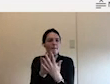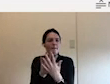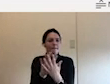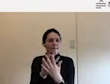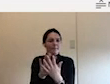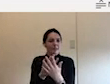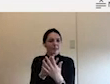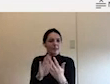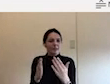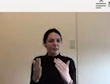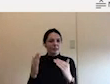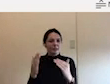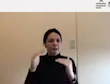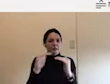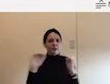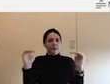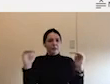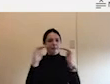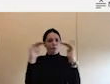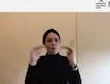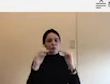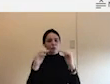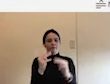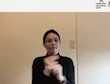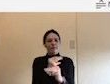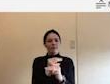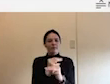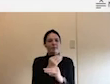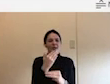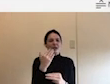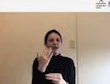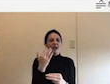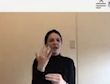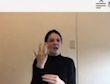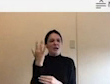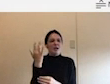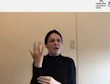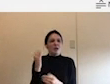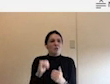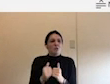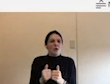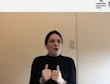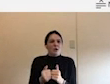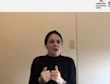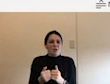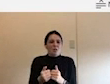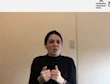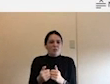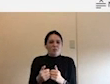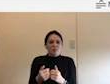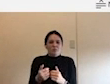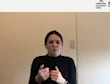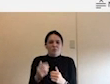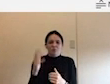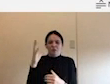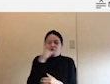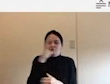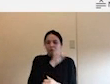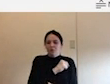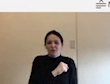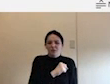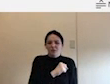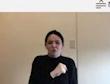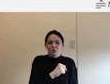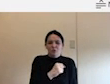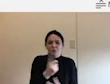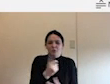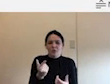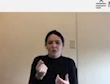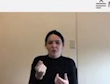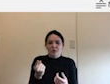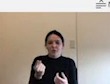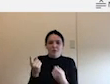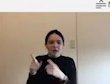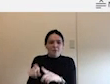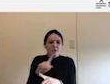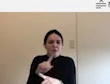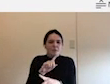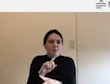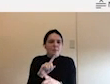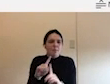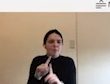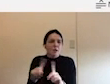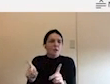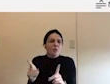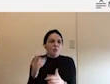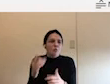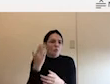exist? Well, we kind of don't. We kind of assume they exist because they work, and we all agree, here's what we're going to say an integer is. We